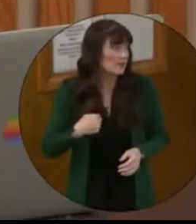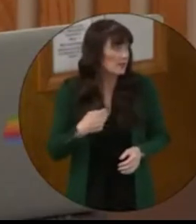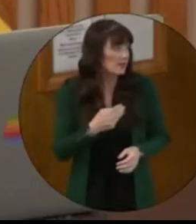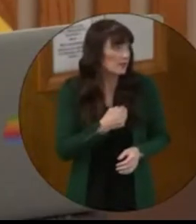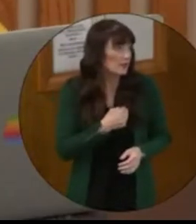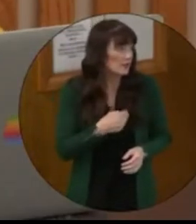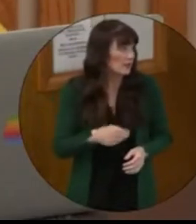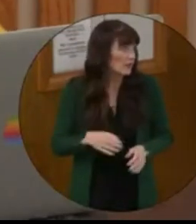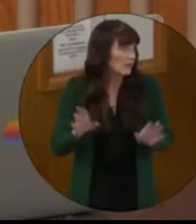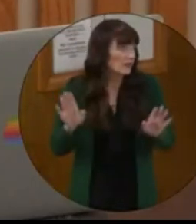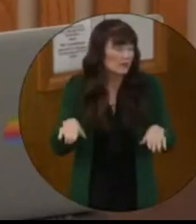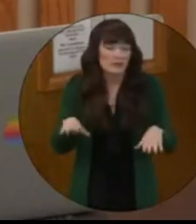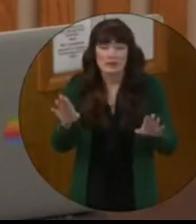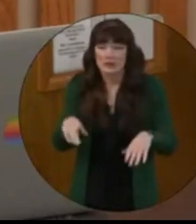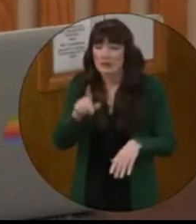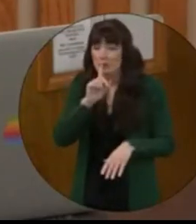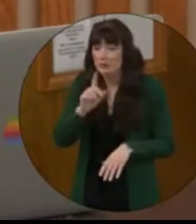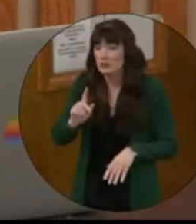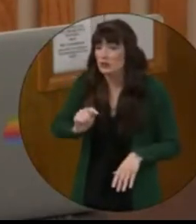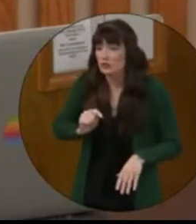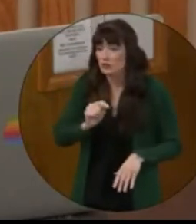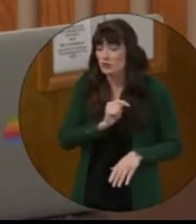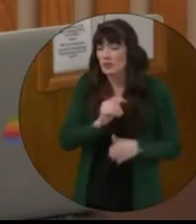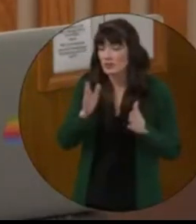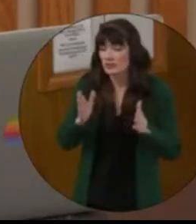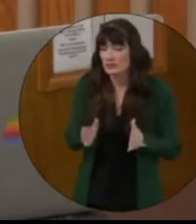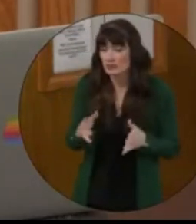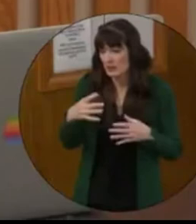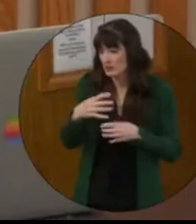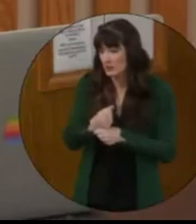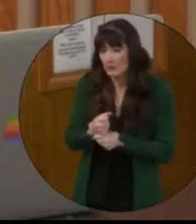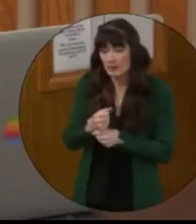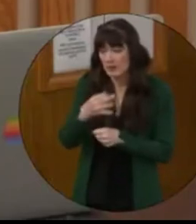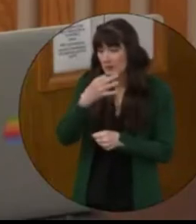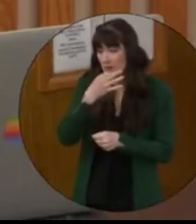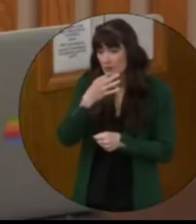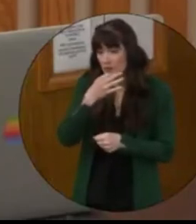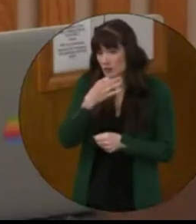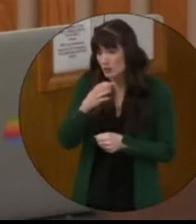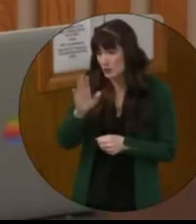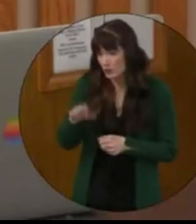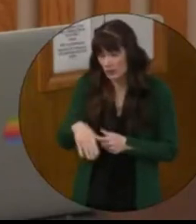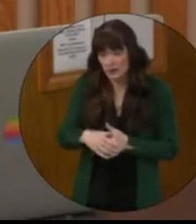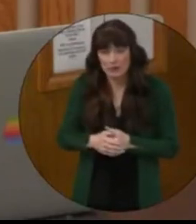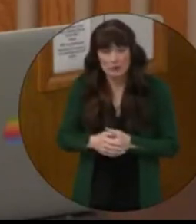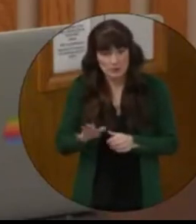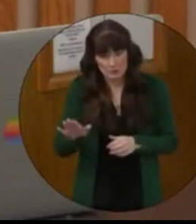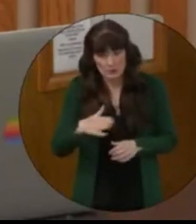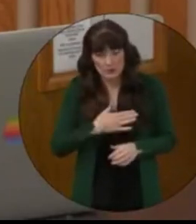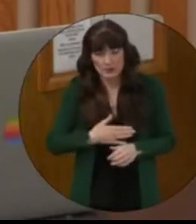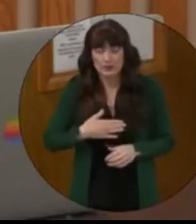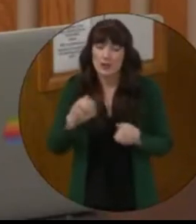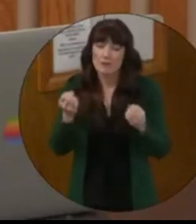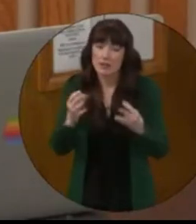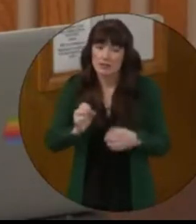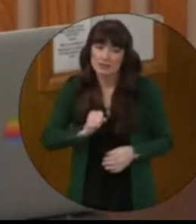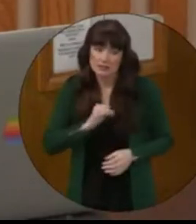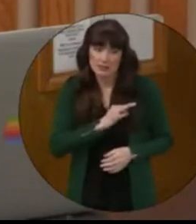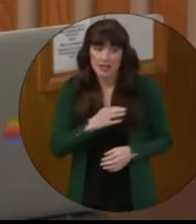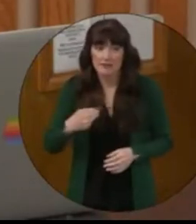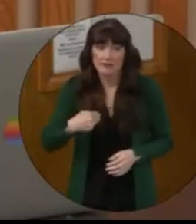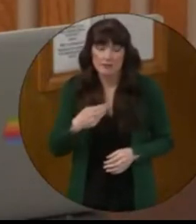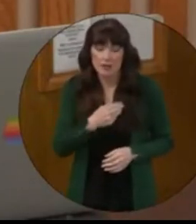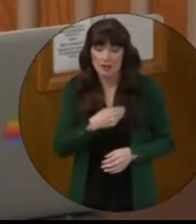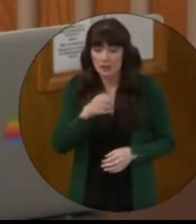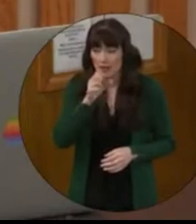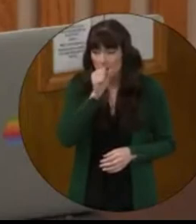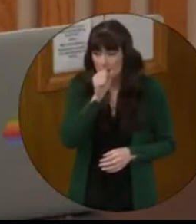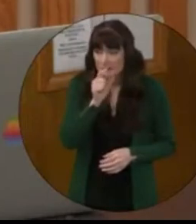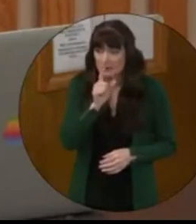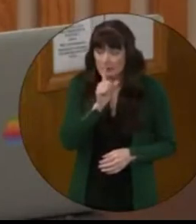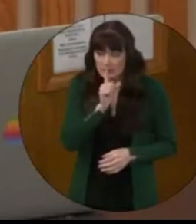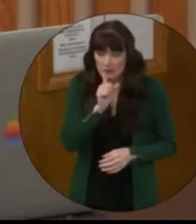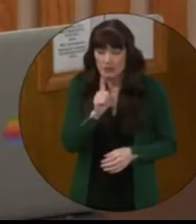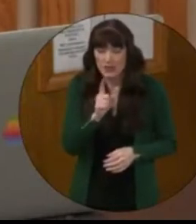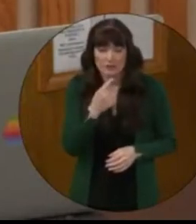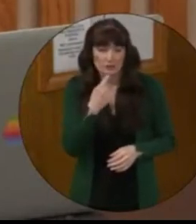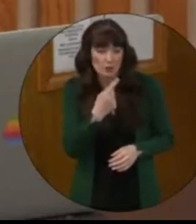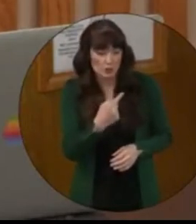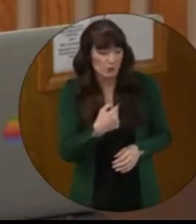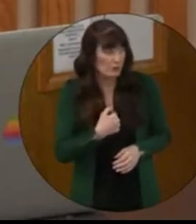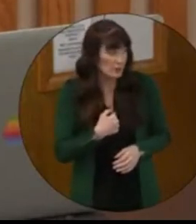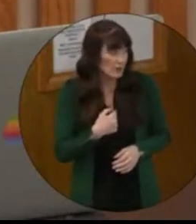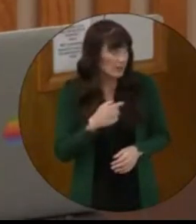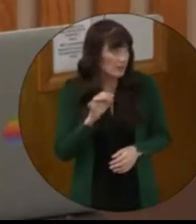me